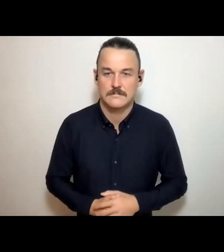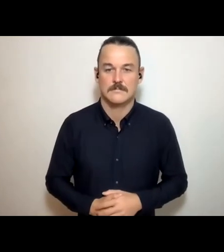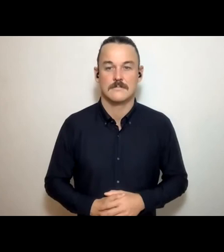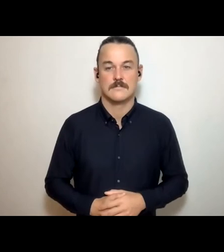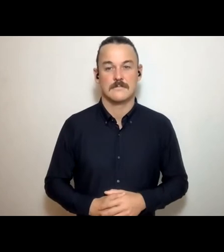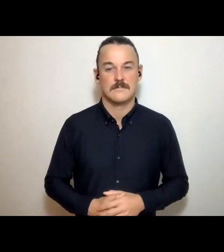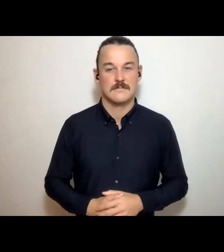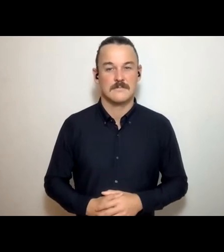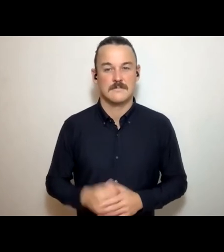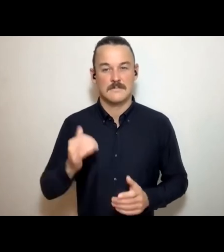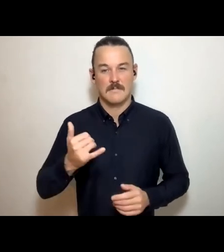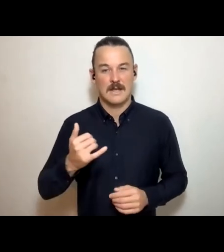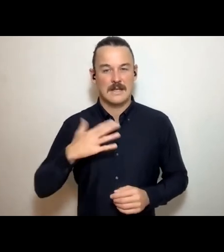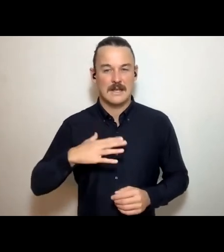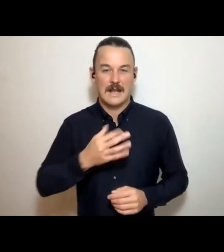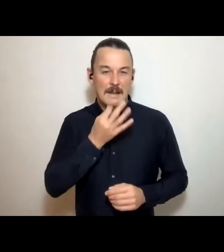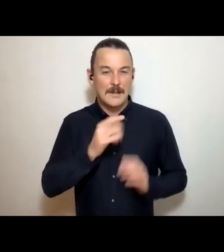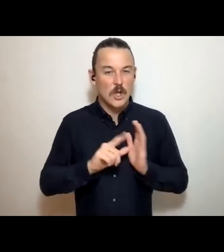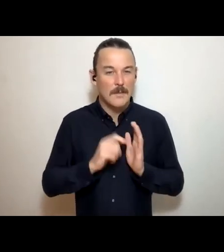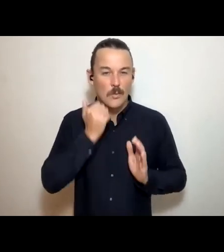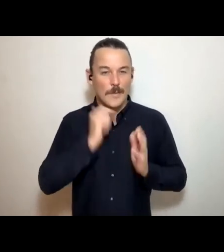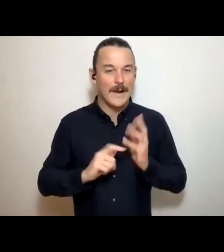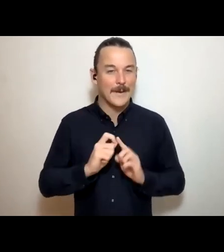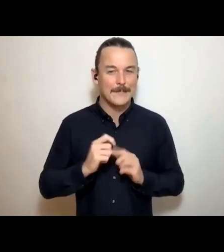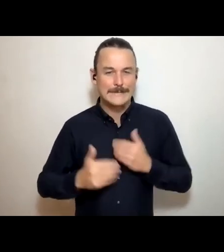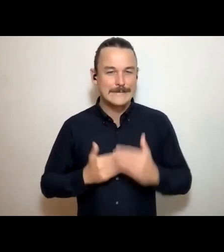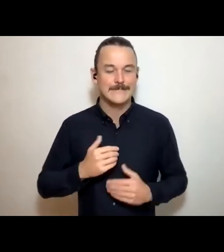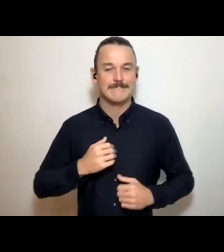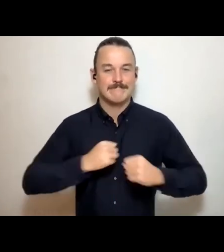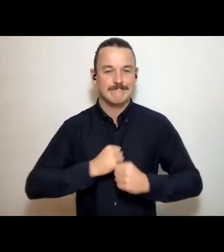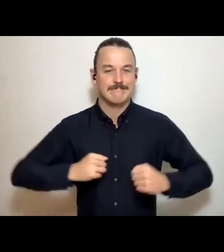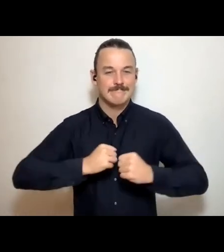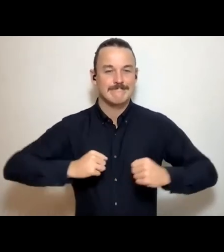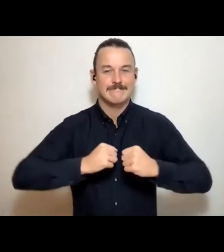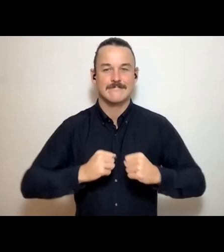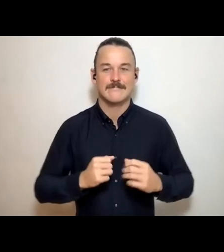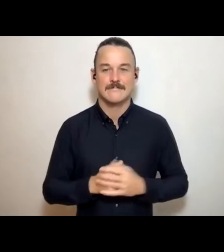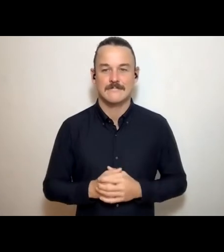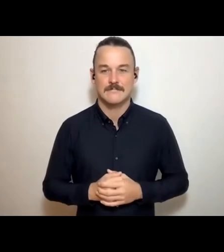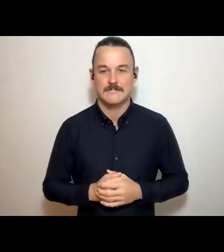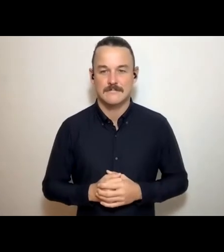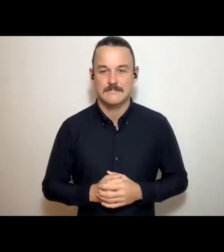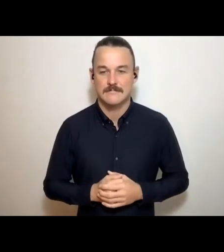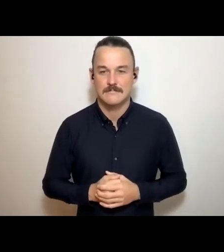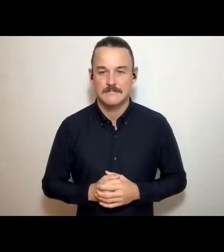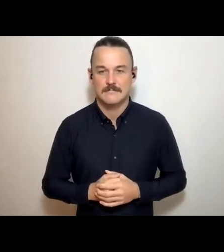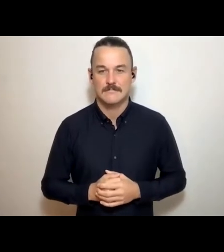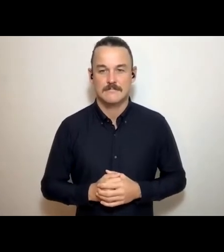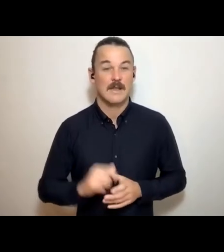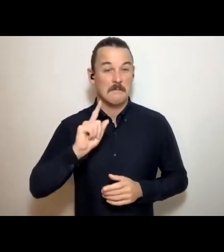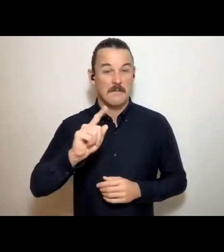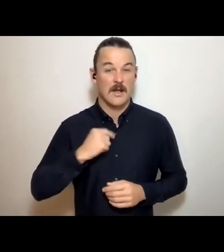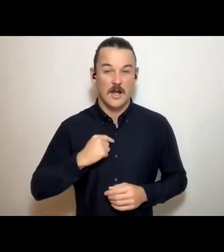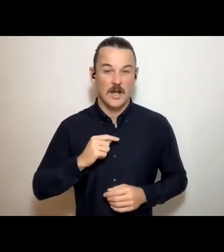a while to warm up. But it saves me having to take up time with all,